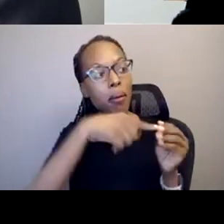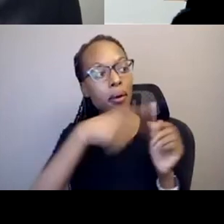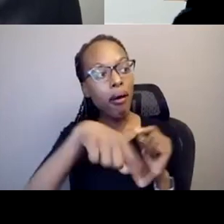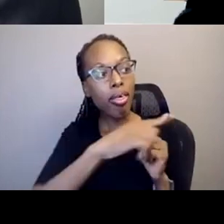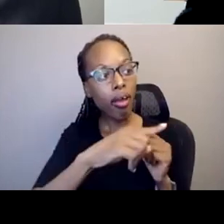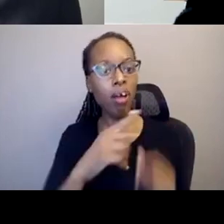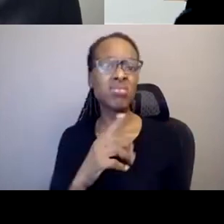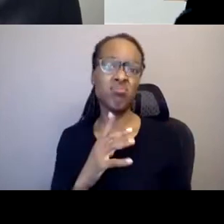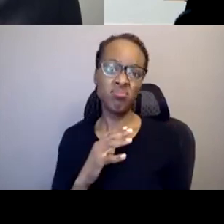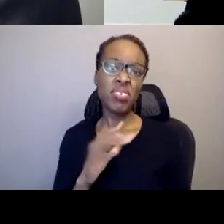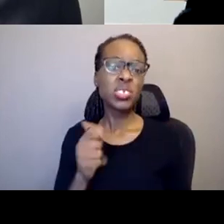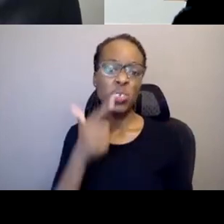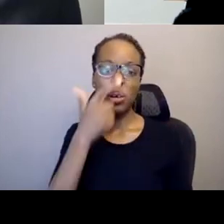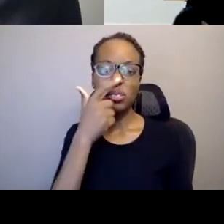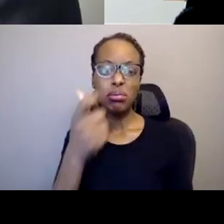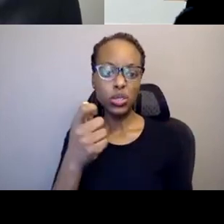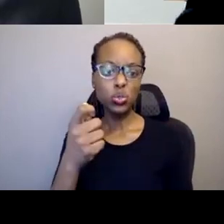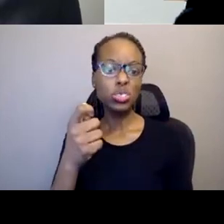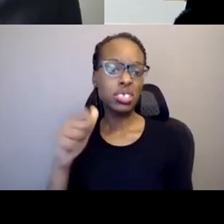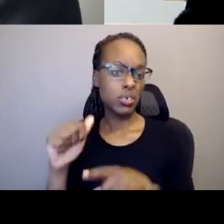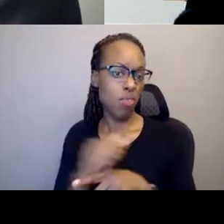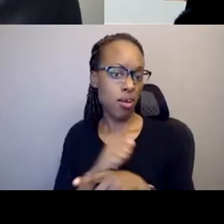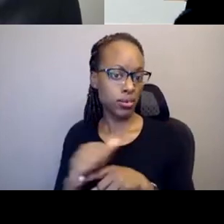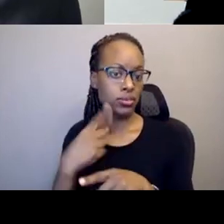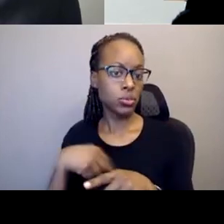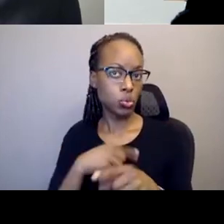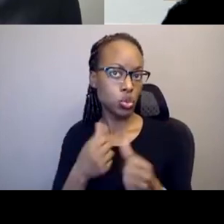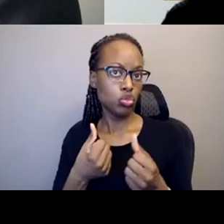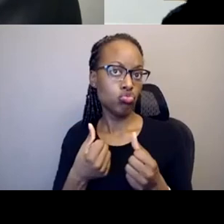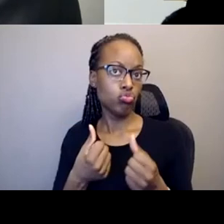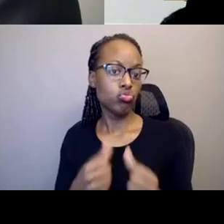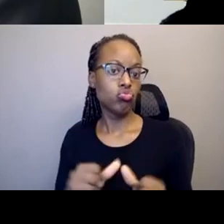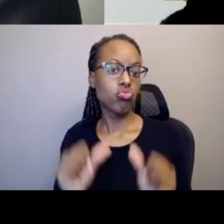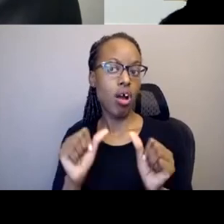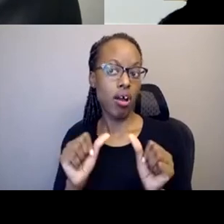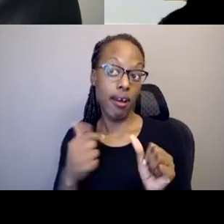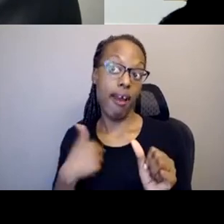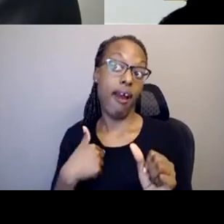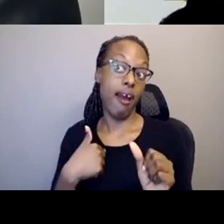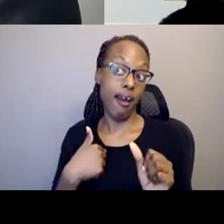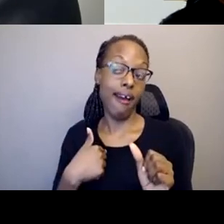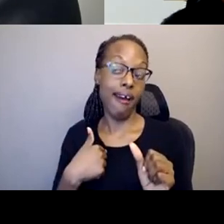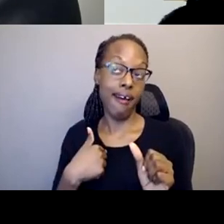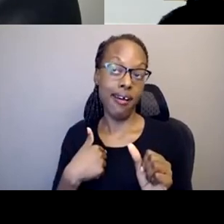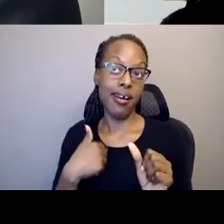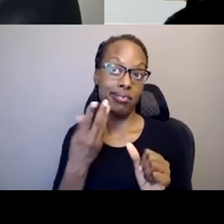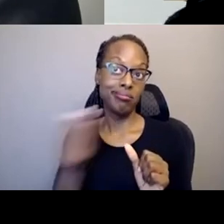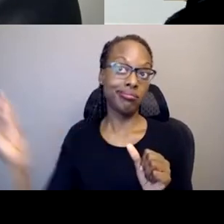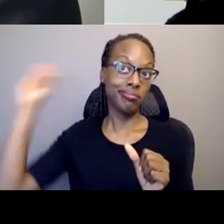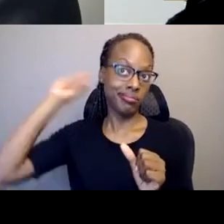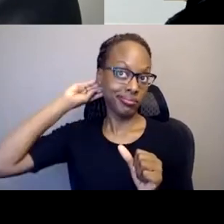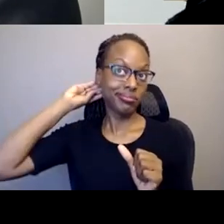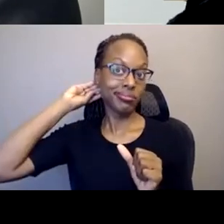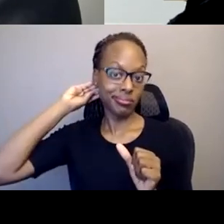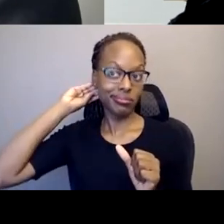been an interesting practice that I think we're sort of bringing into, at least I am in my grant making through the